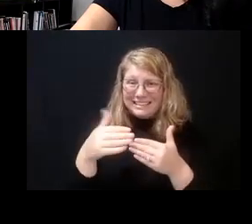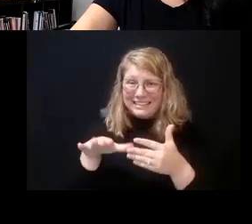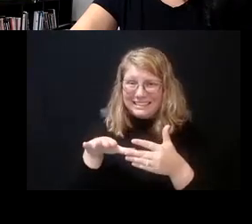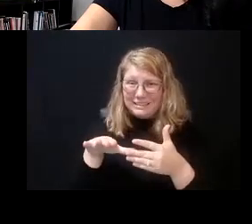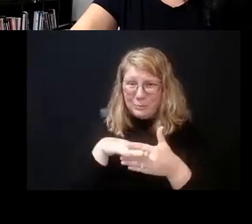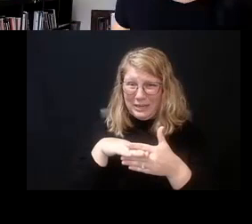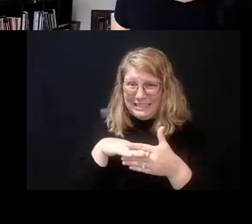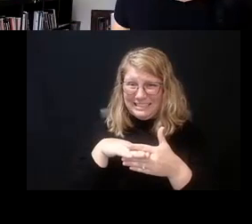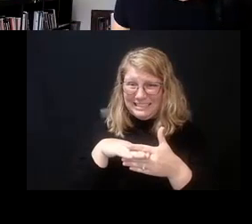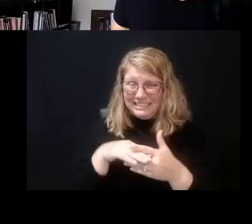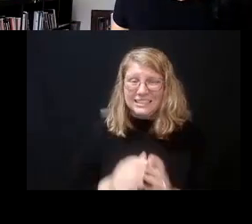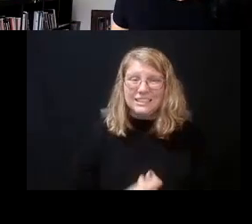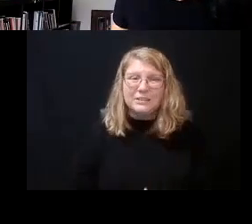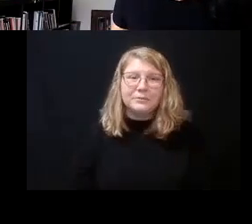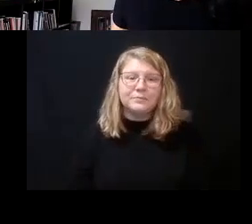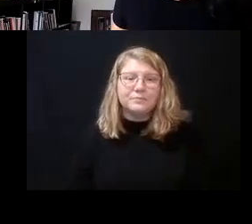Great.